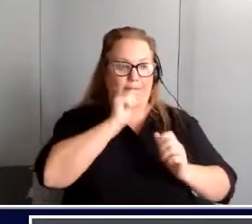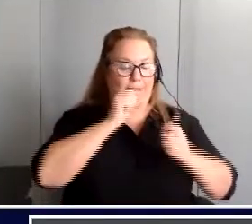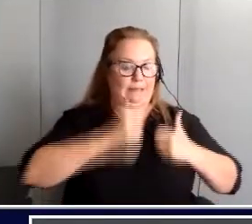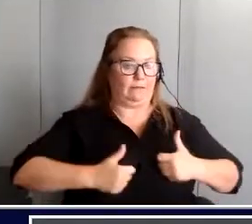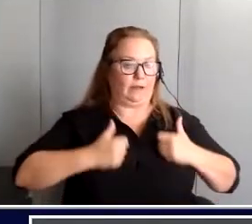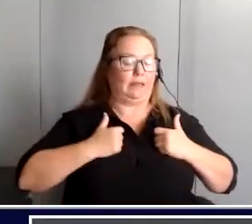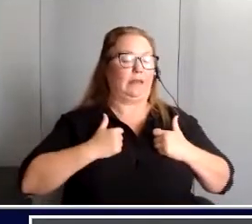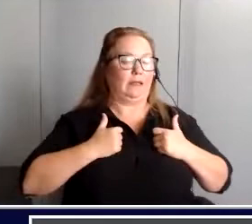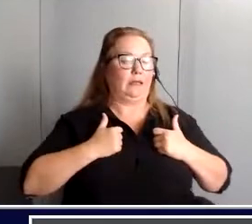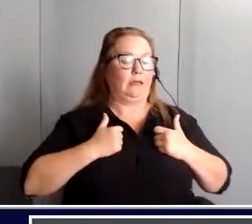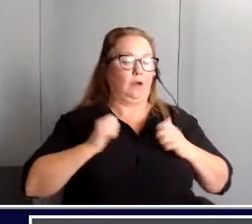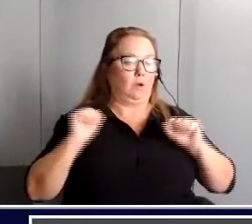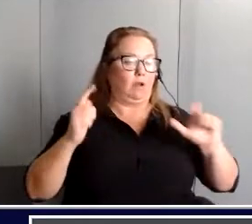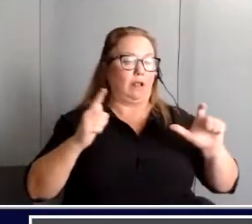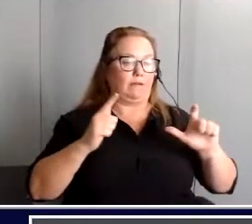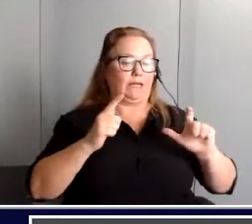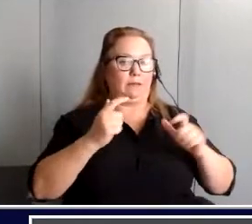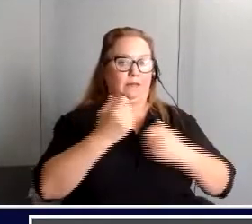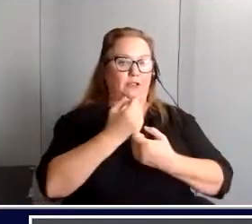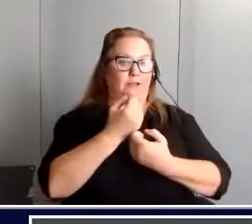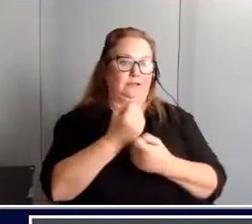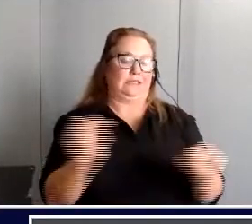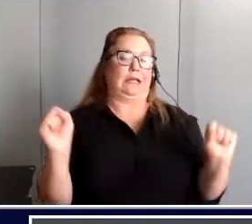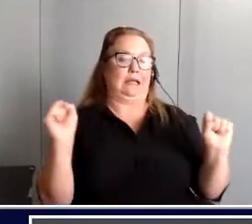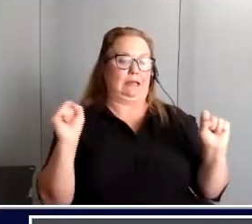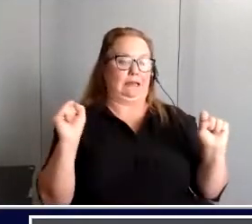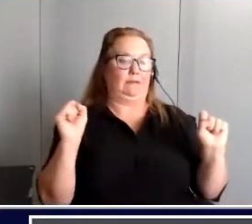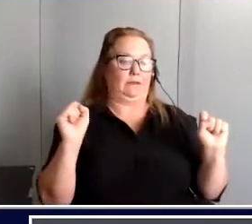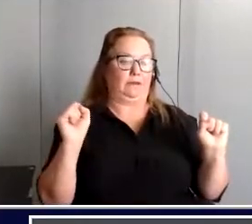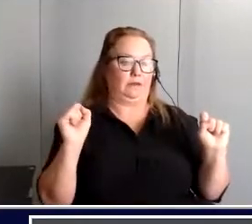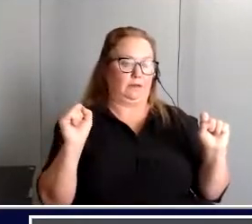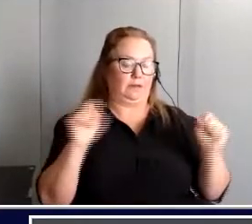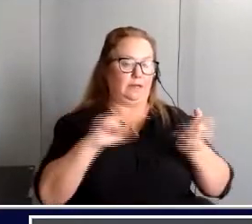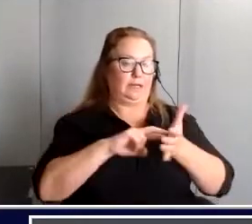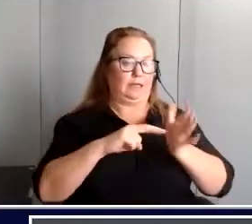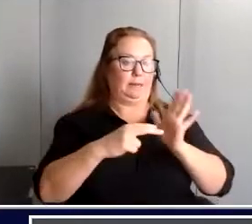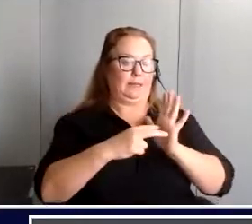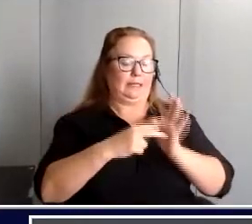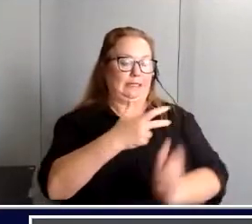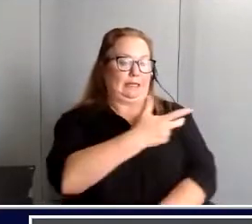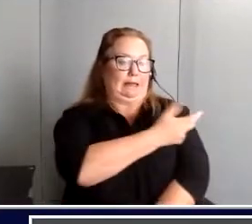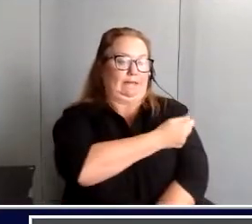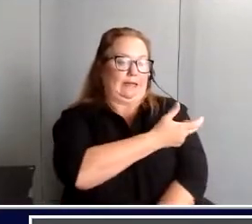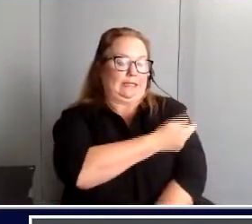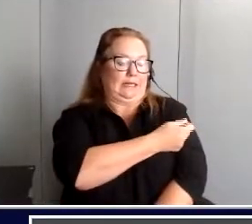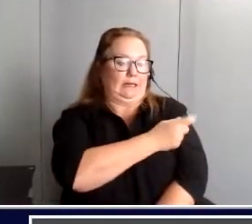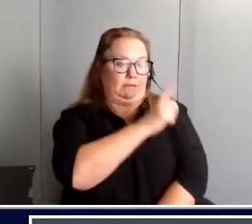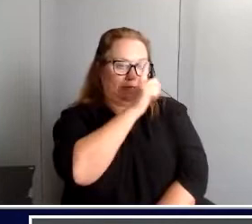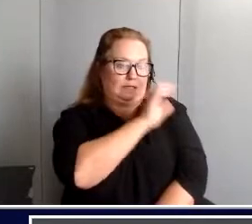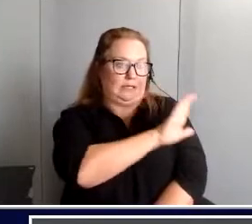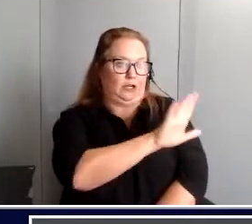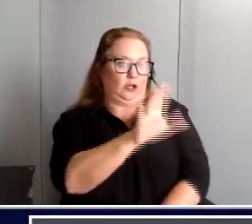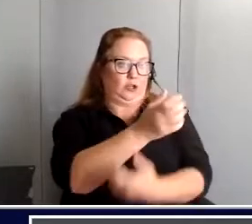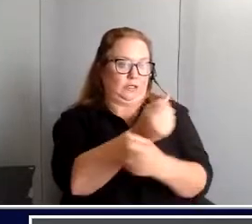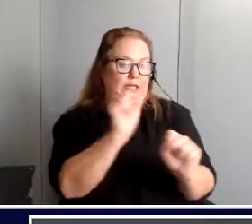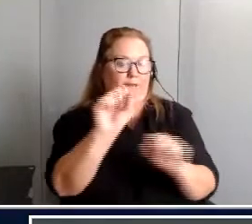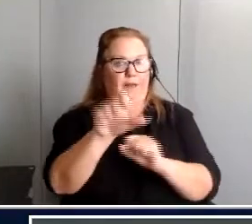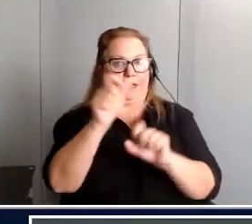with it, we all have to keep each other safe. And to that degree, it means get vaccinated because that keeps you safe and helps keep others safe